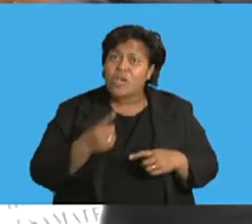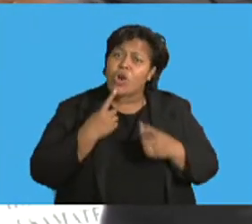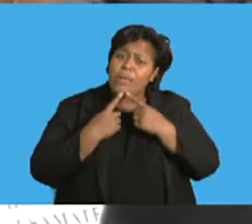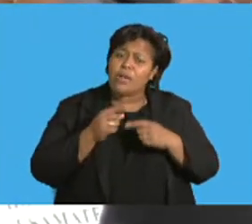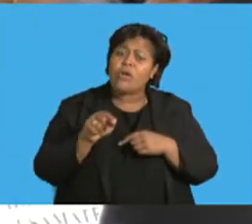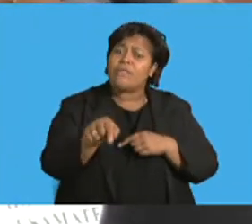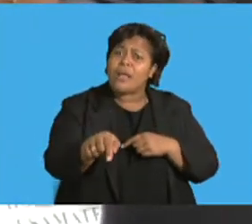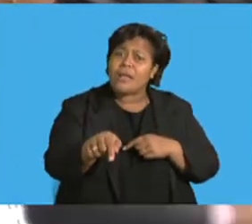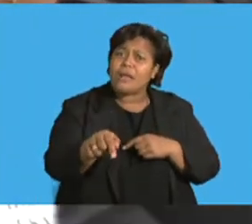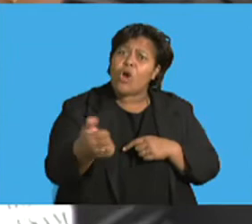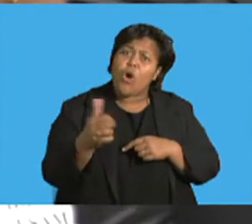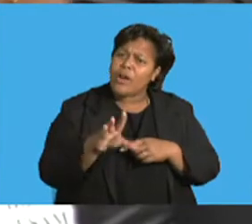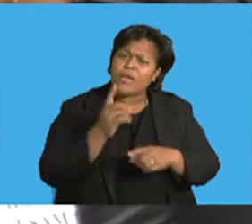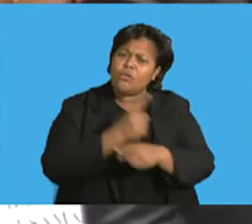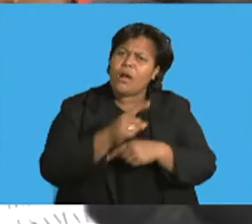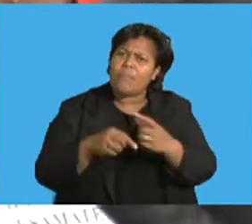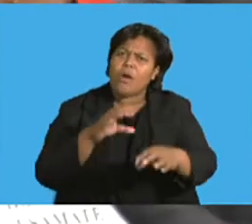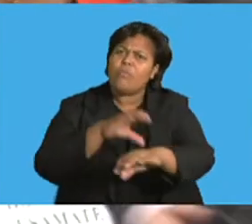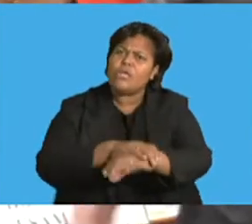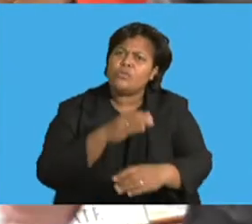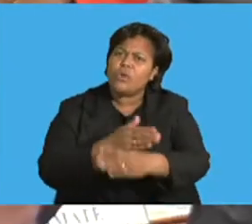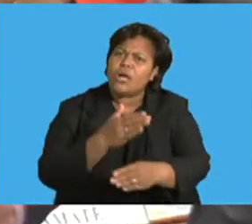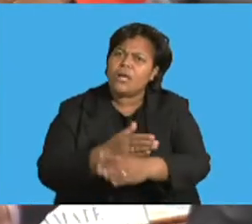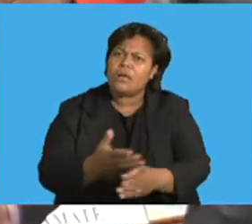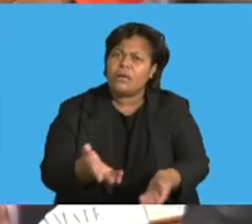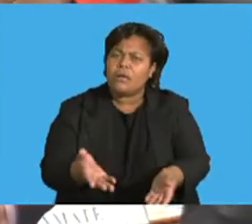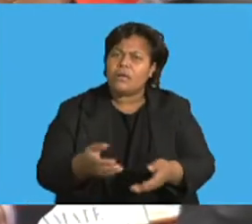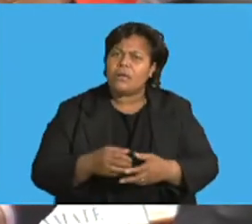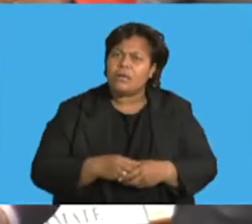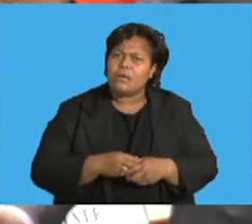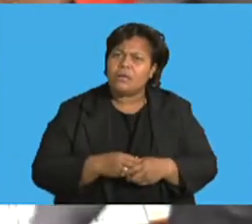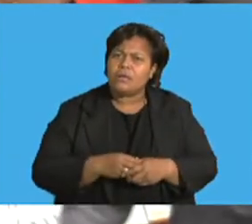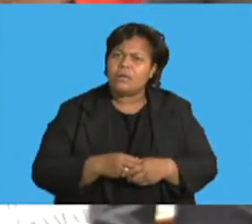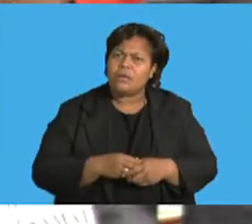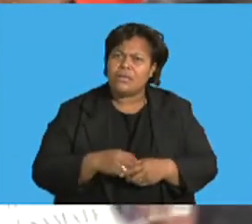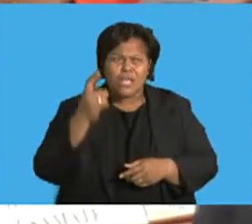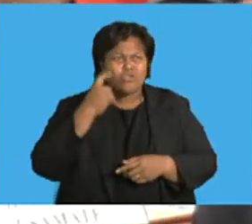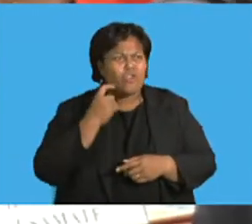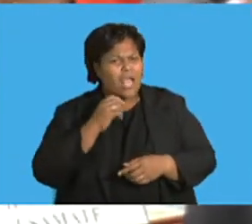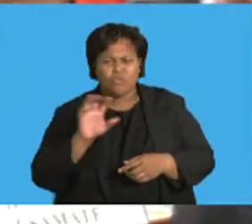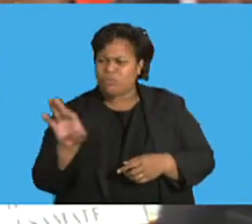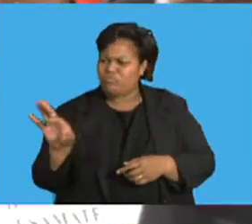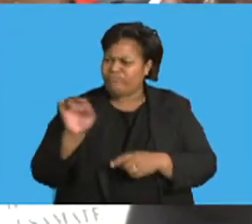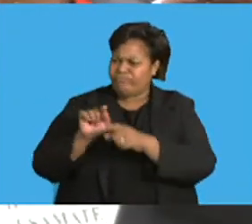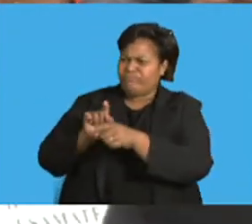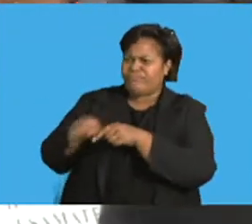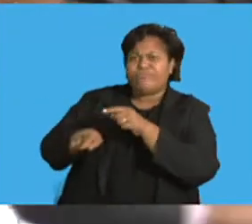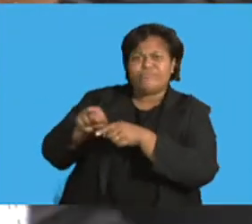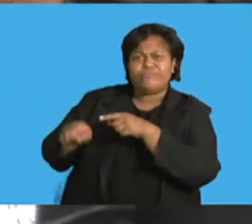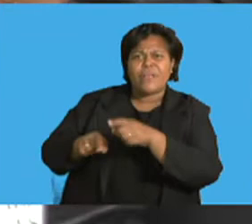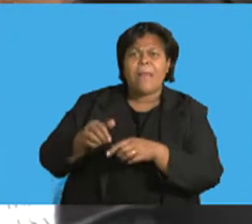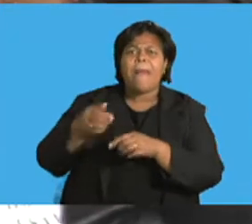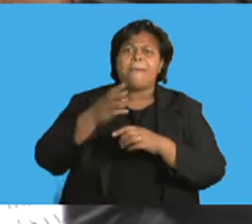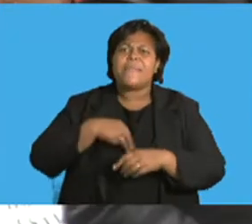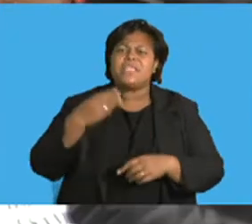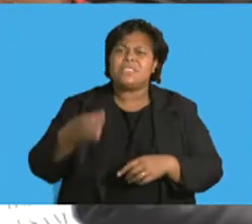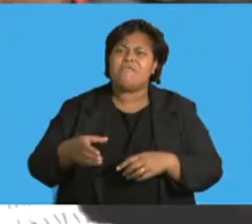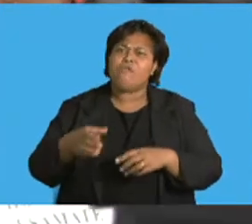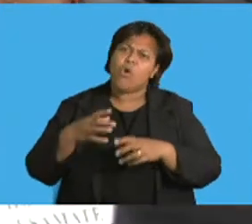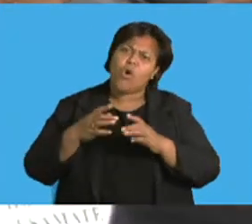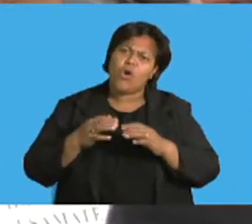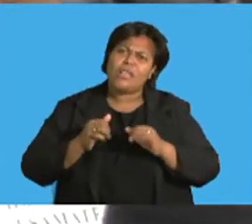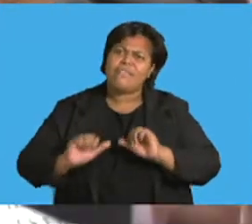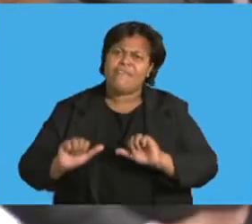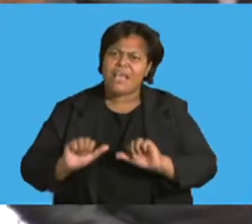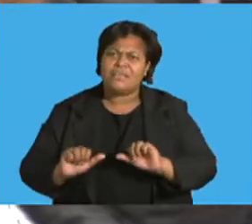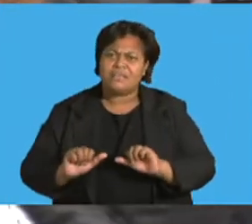the credibility of the police force. Tried to tame the Honourable Minister for Defence. When anybody, Honourable Gadigal Tambu has got some